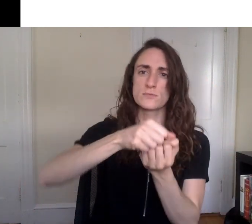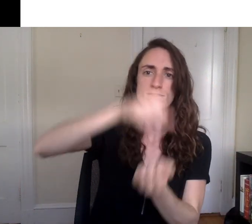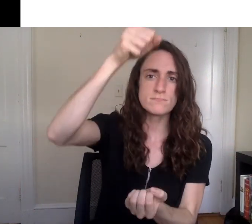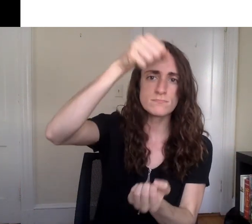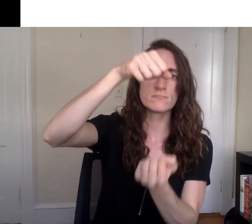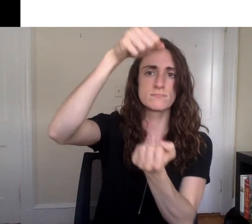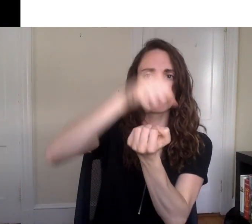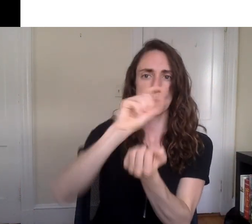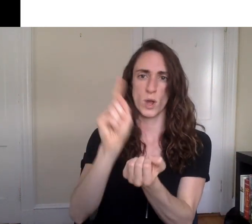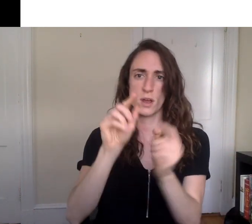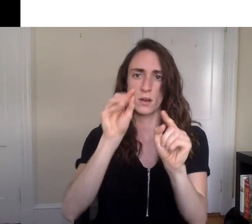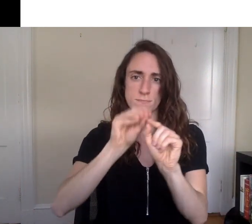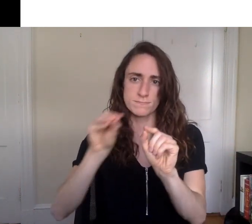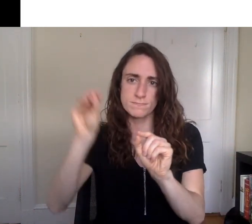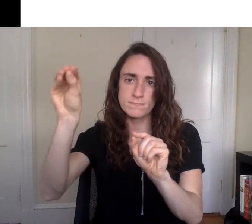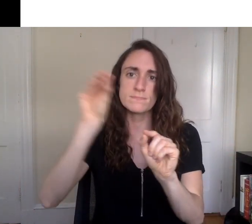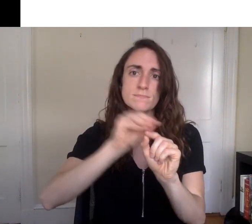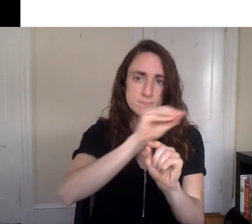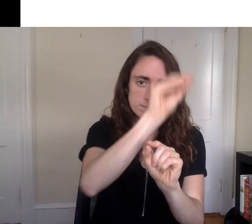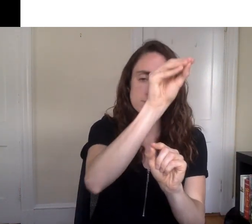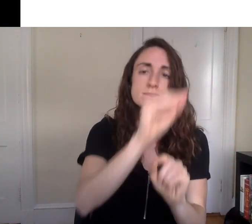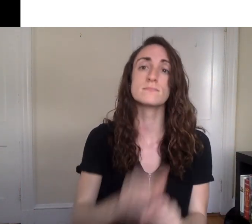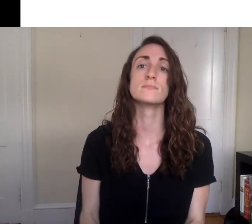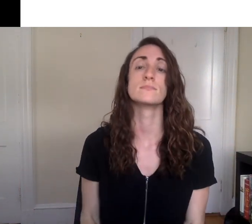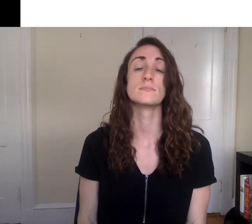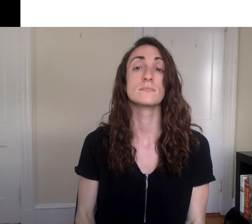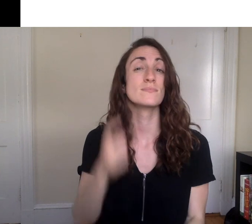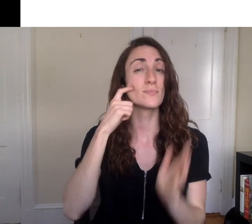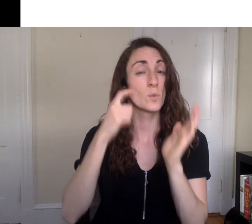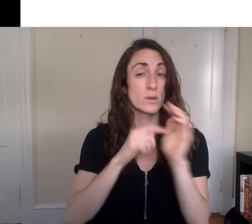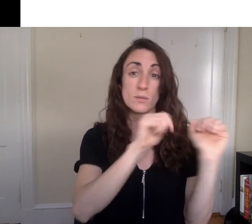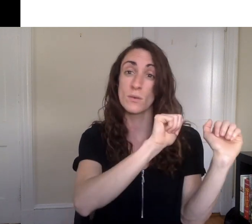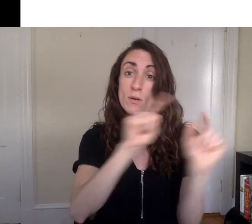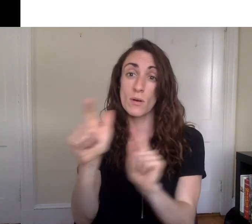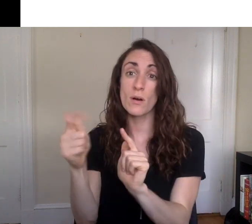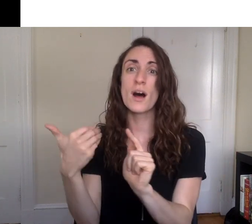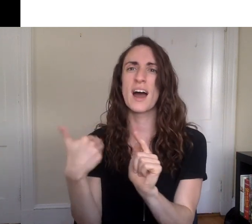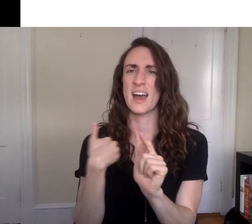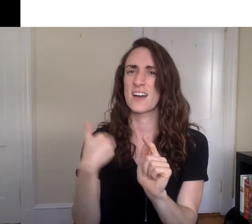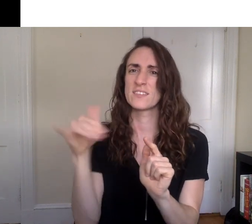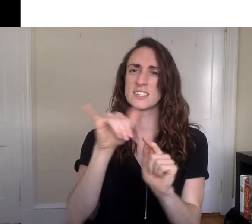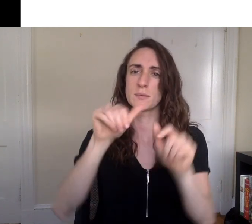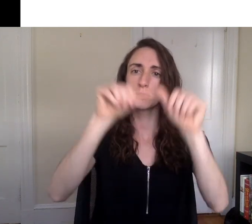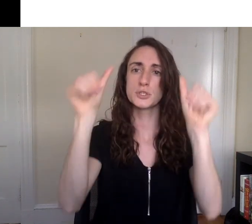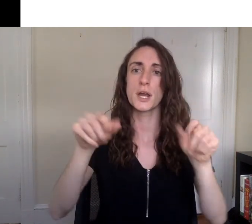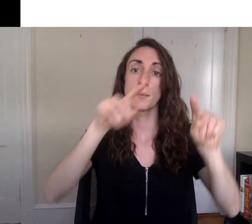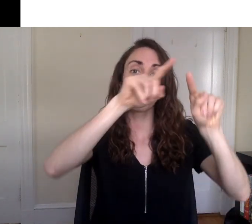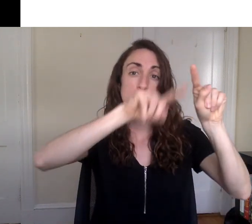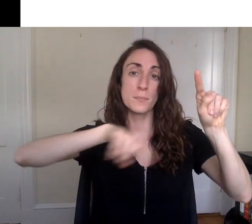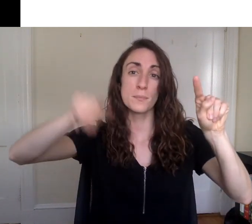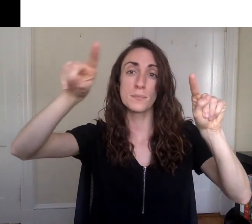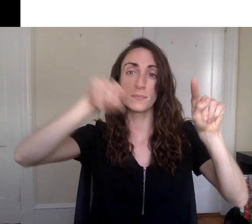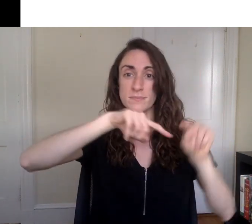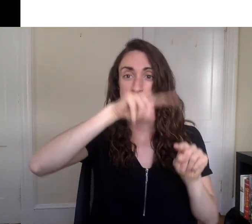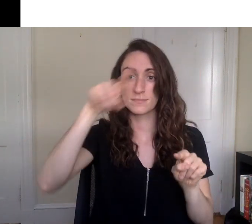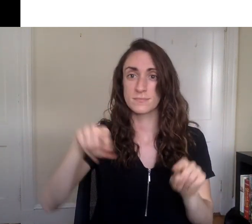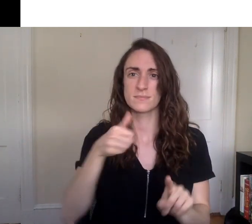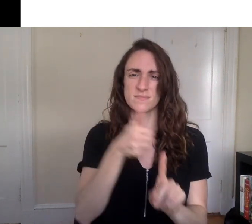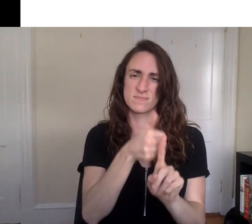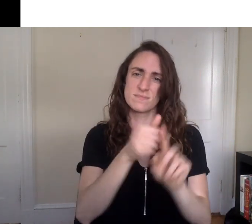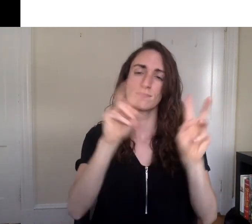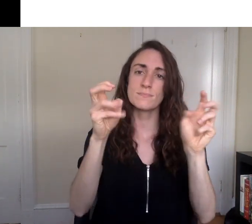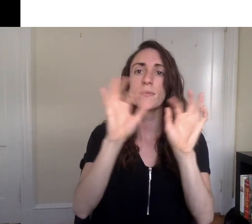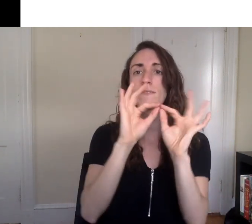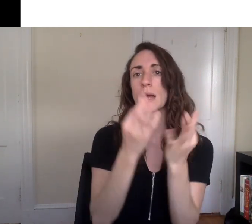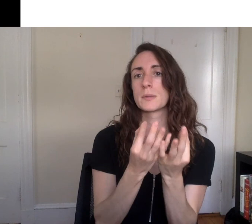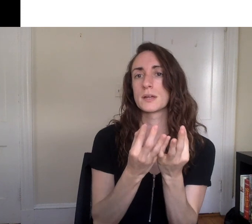or negativity of a tells us whether the graph will be flipped upside down or not, and a itself tells us how much to stretch or shrink the graph.